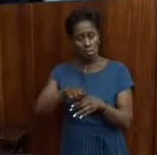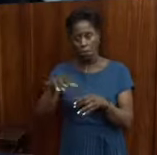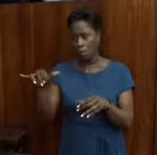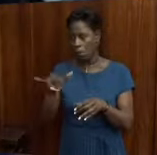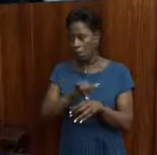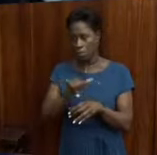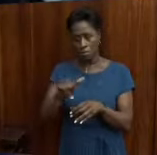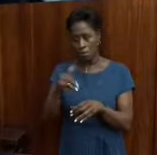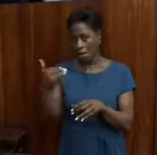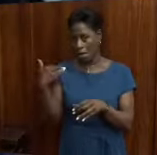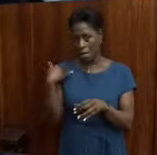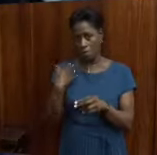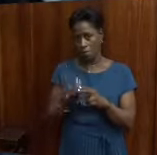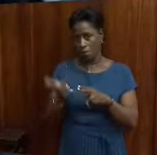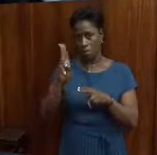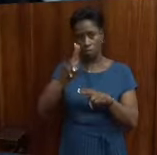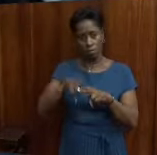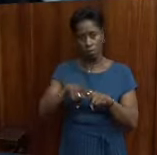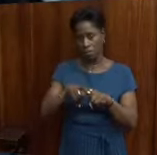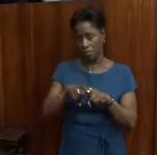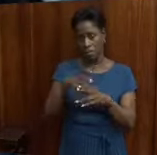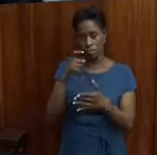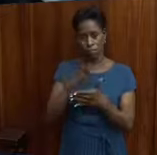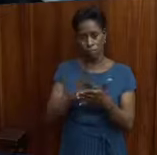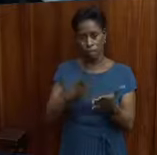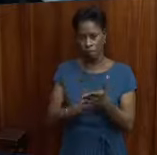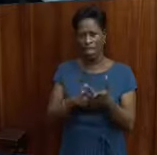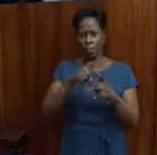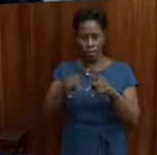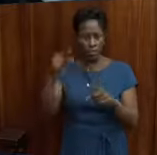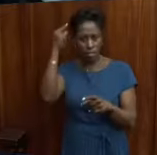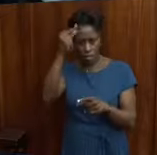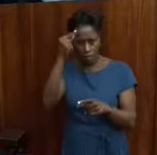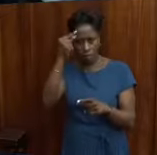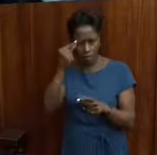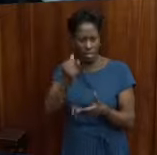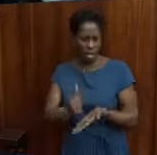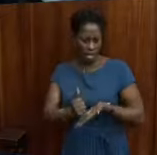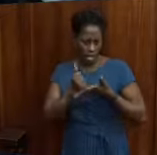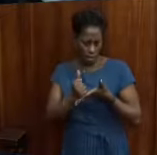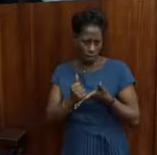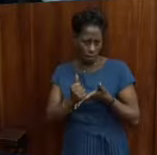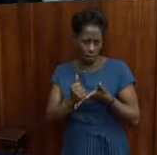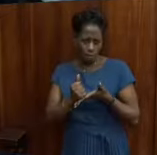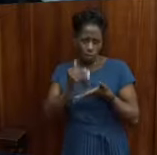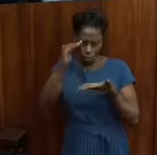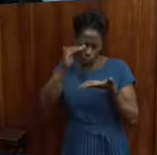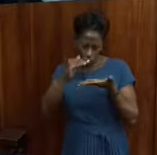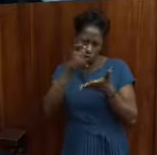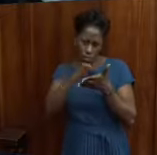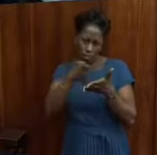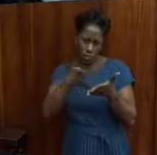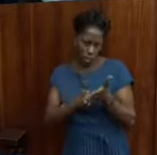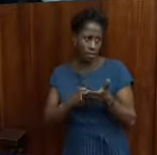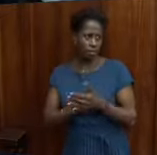pressures, which we have had to cushion by subsidizing the 20-pound cylinder in the amount of